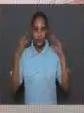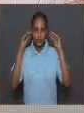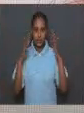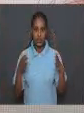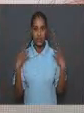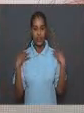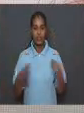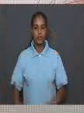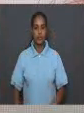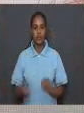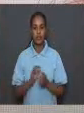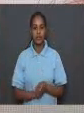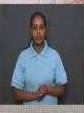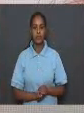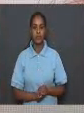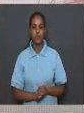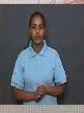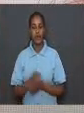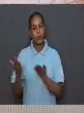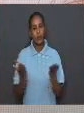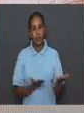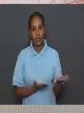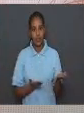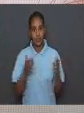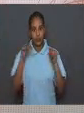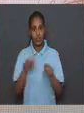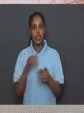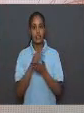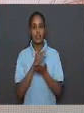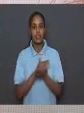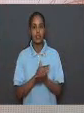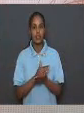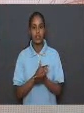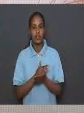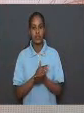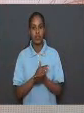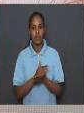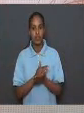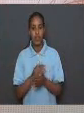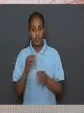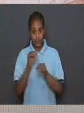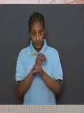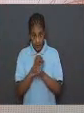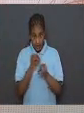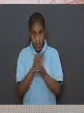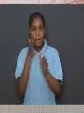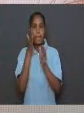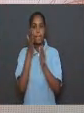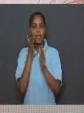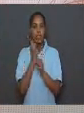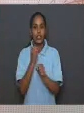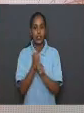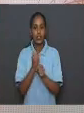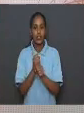Hello, teacher. Hello, students. Welcome to today's lesson on the industrial